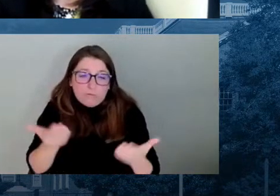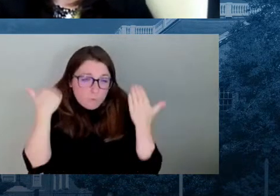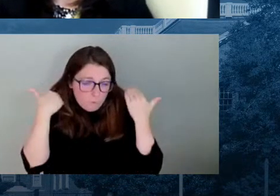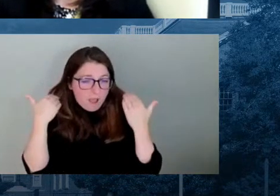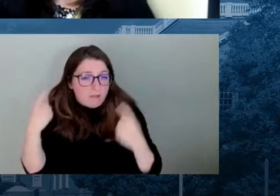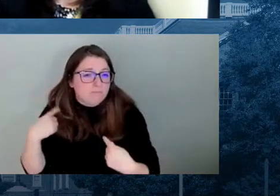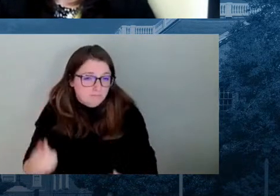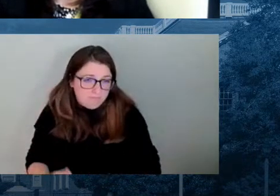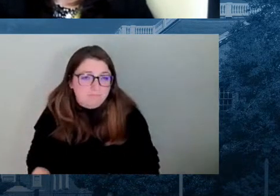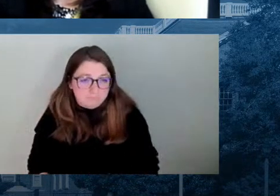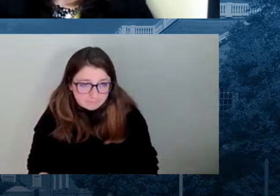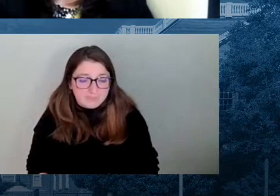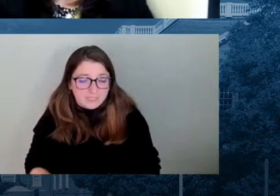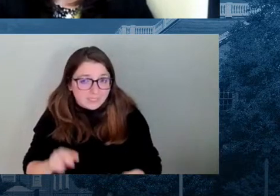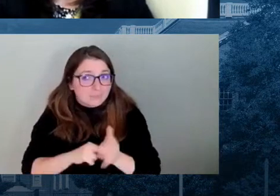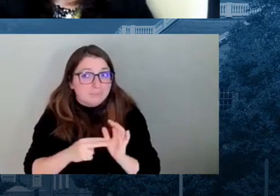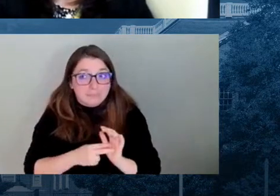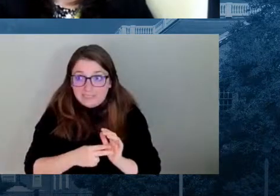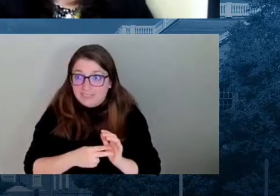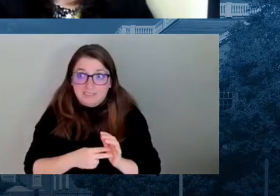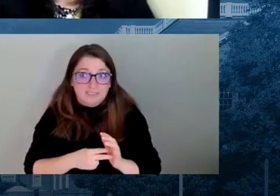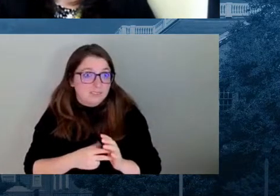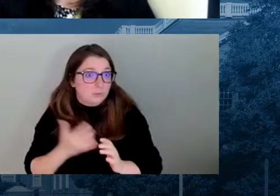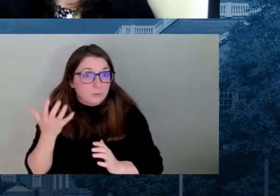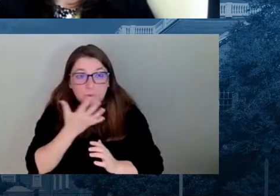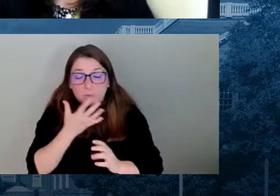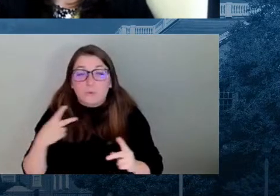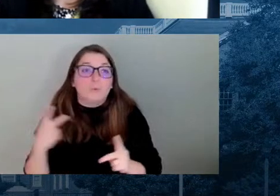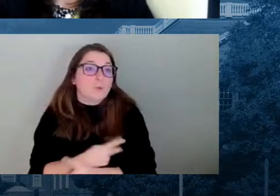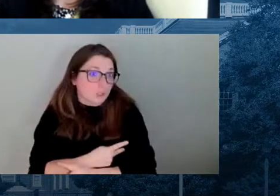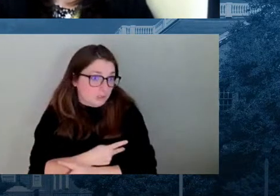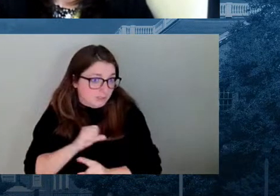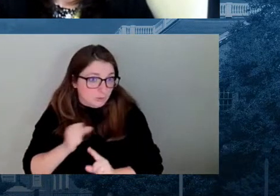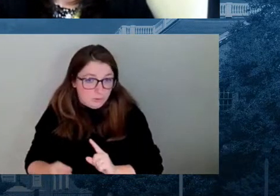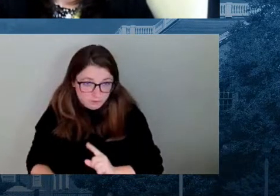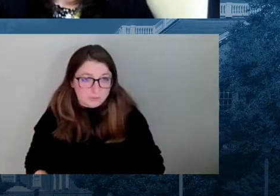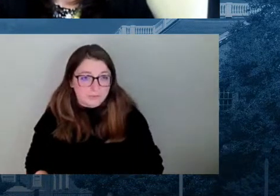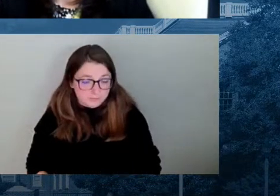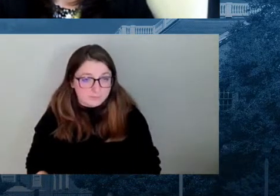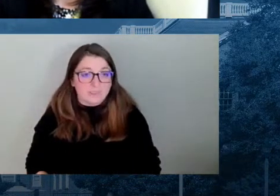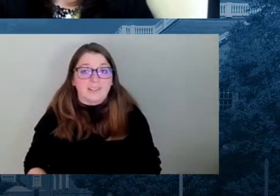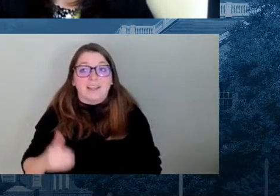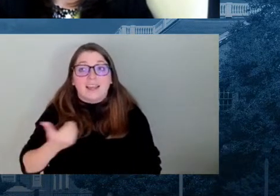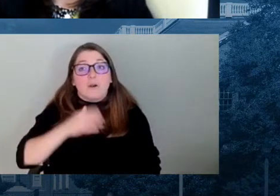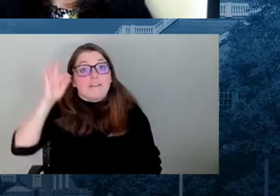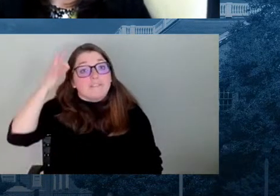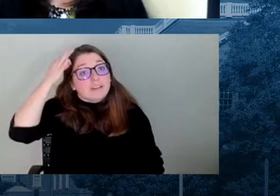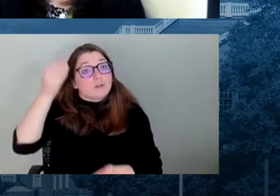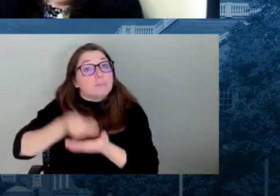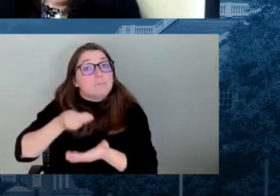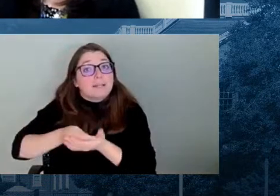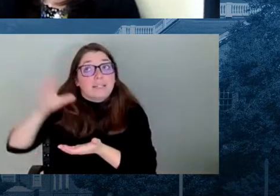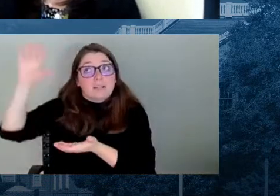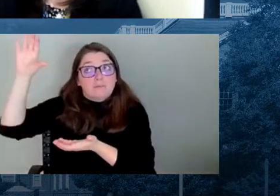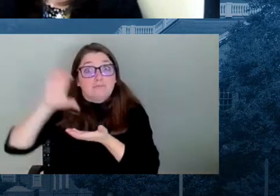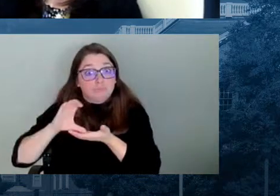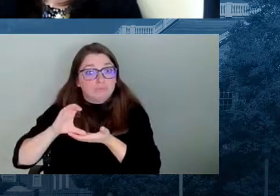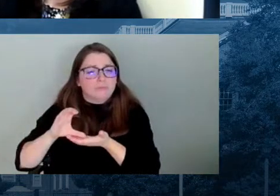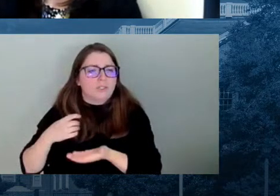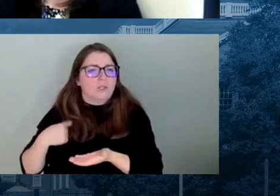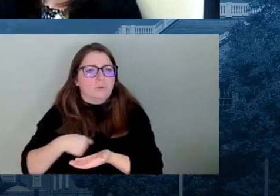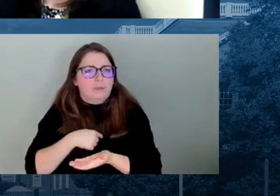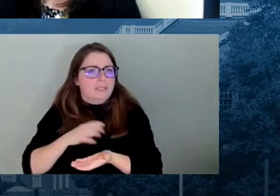situation worse. We have put a lot of the federal monies that we've received for kind of training programs